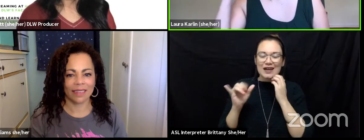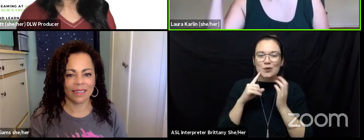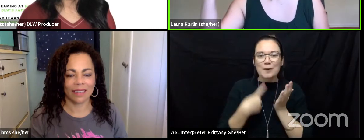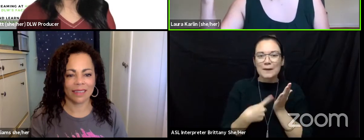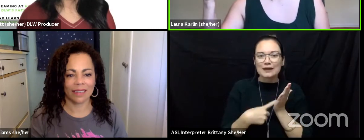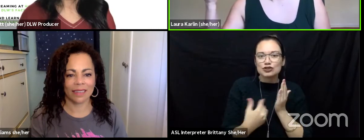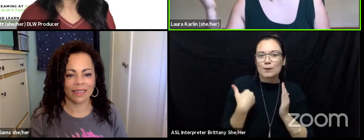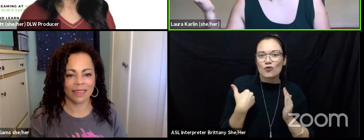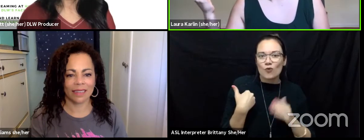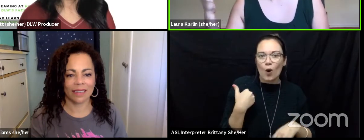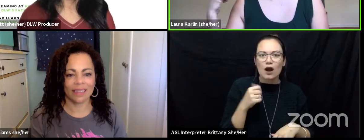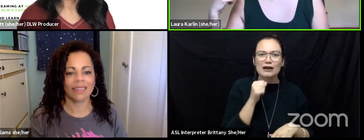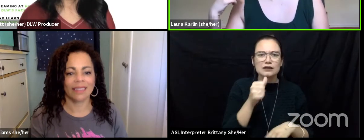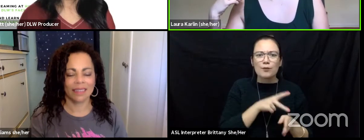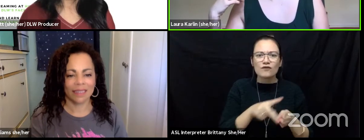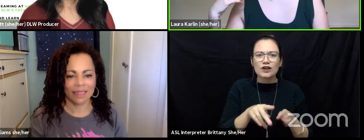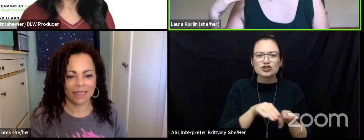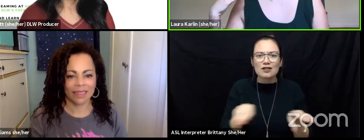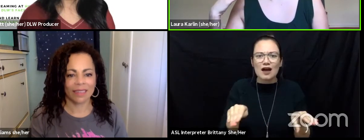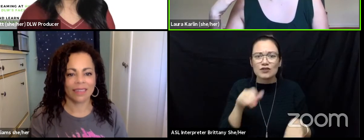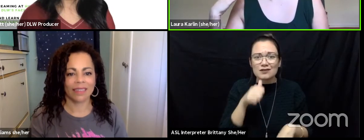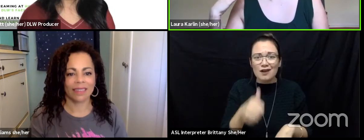it's not on a professional level,